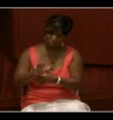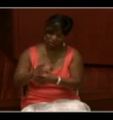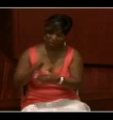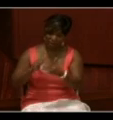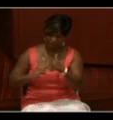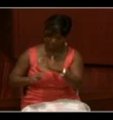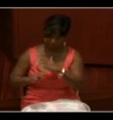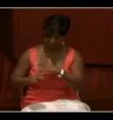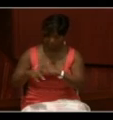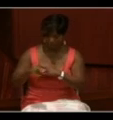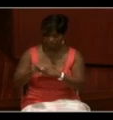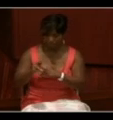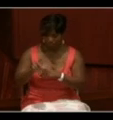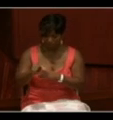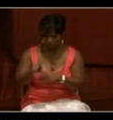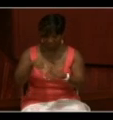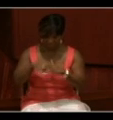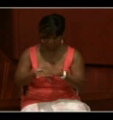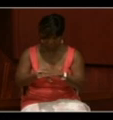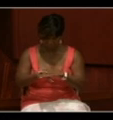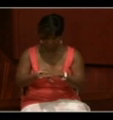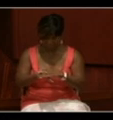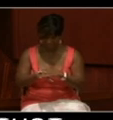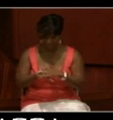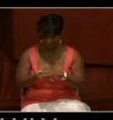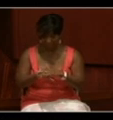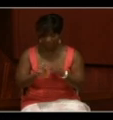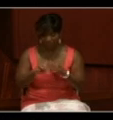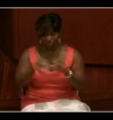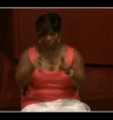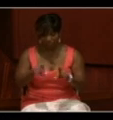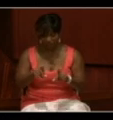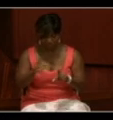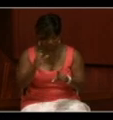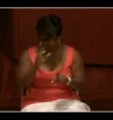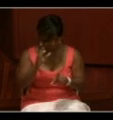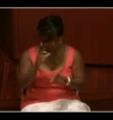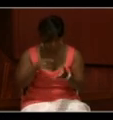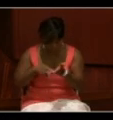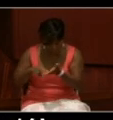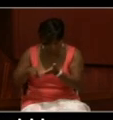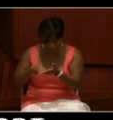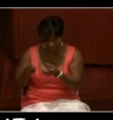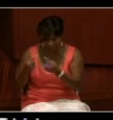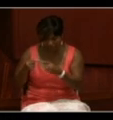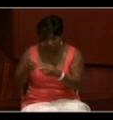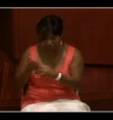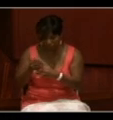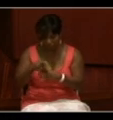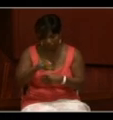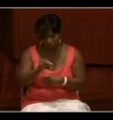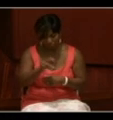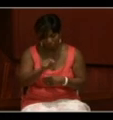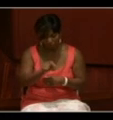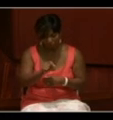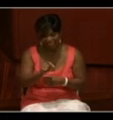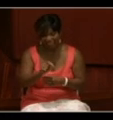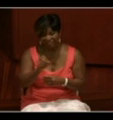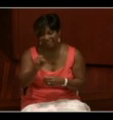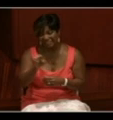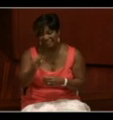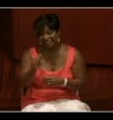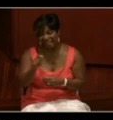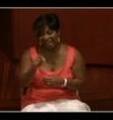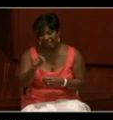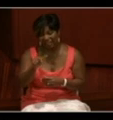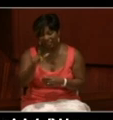immigrant's port of entry. If the person that you're researching came in through the port of Seattle, then you're going to want to go